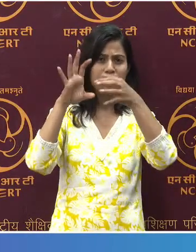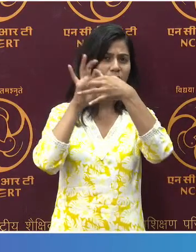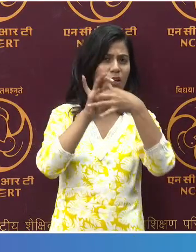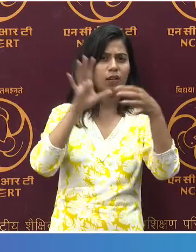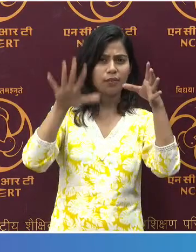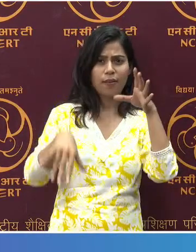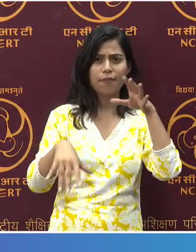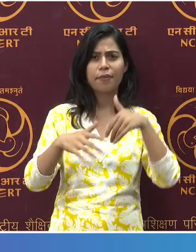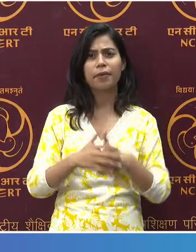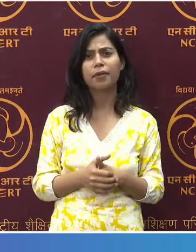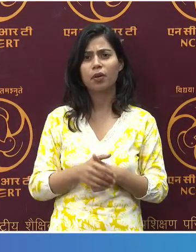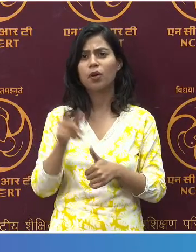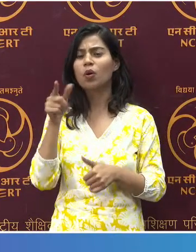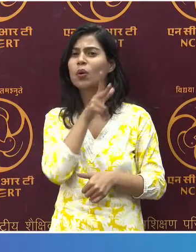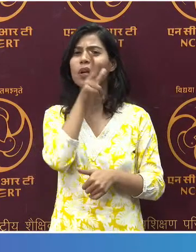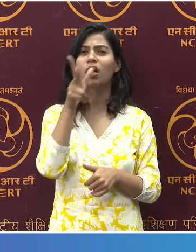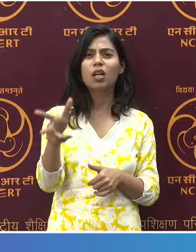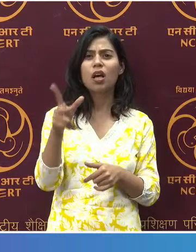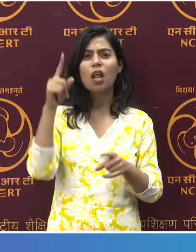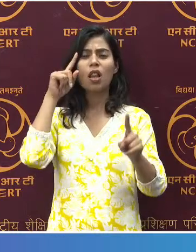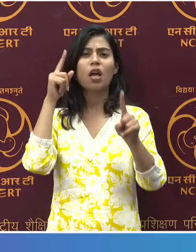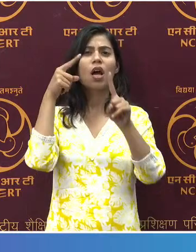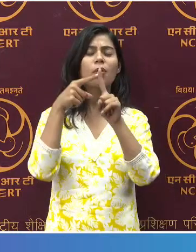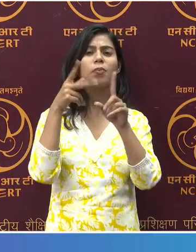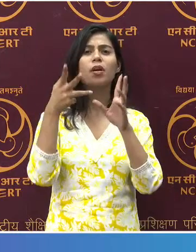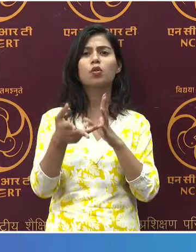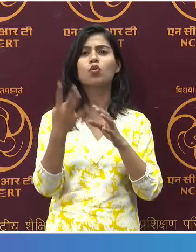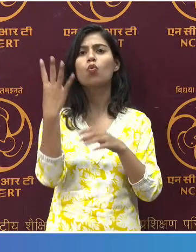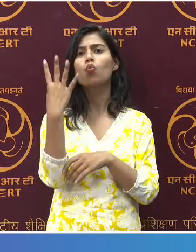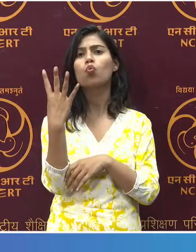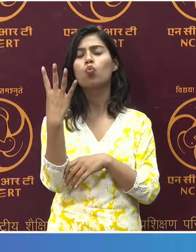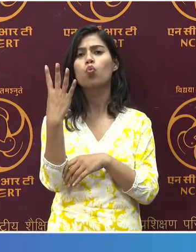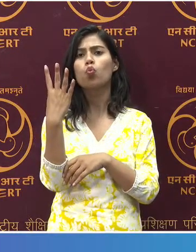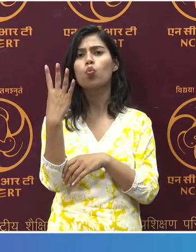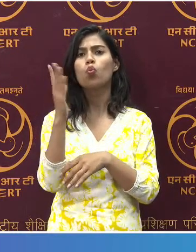you can also tell our viewers what they can expect in the forthcoming session. Yeah.